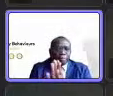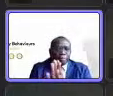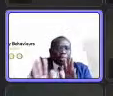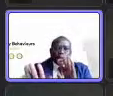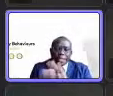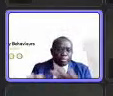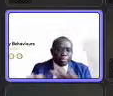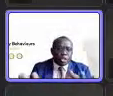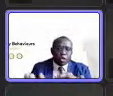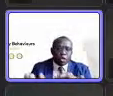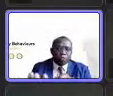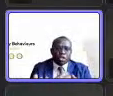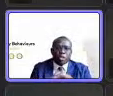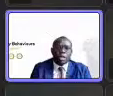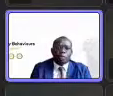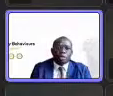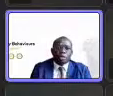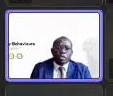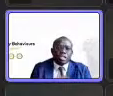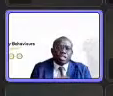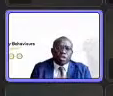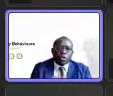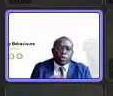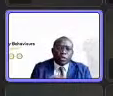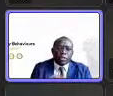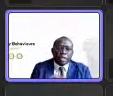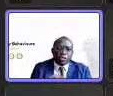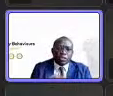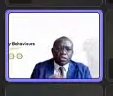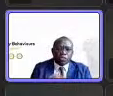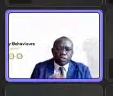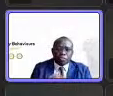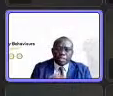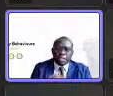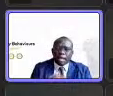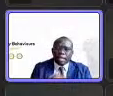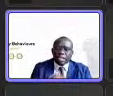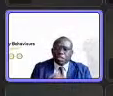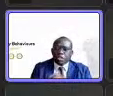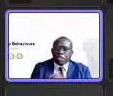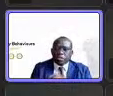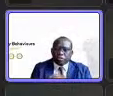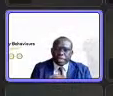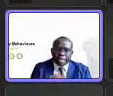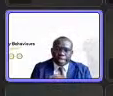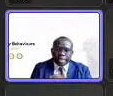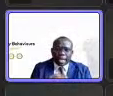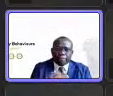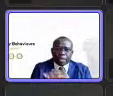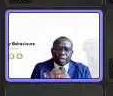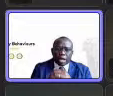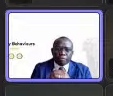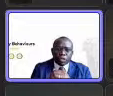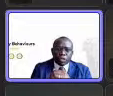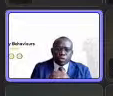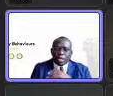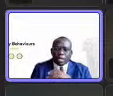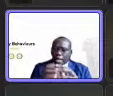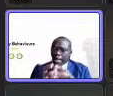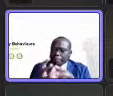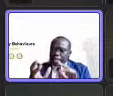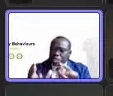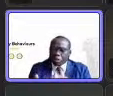I mean, when it comes to aviation, we don't joke on issues of safety and issues of different standards that actually have